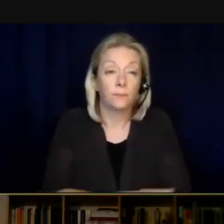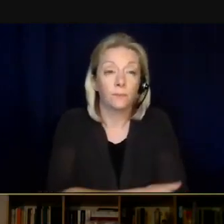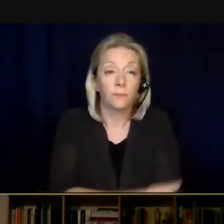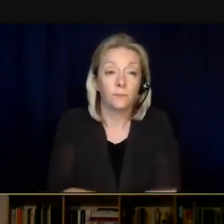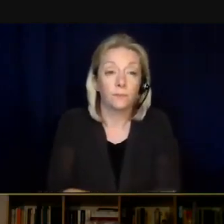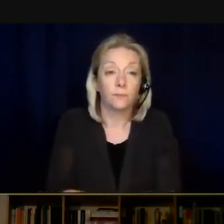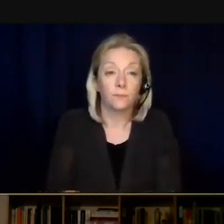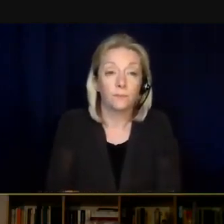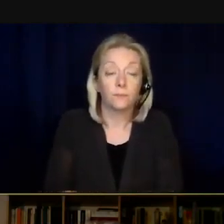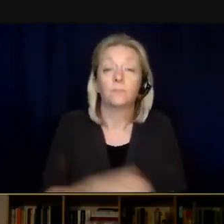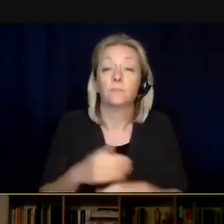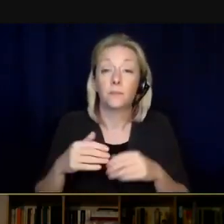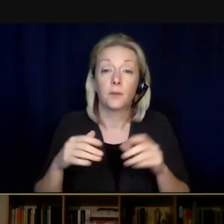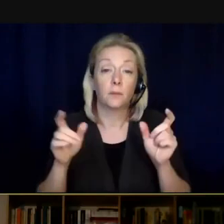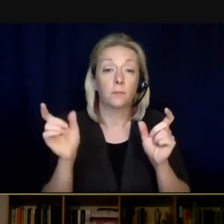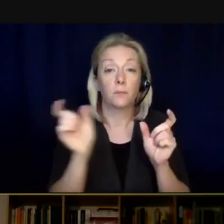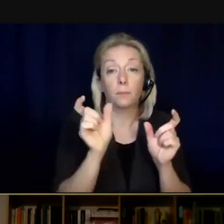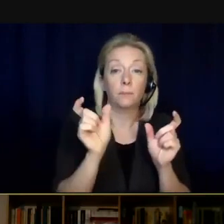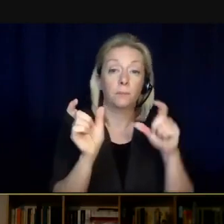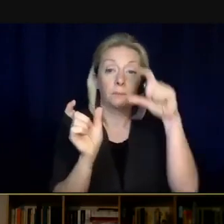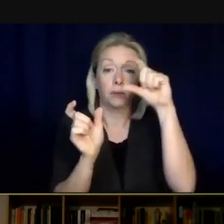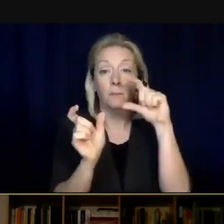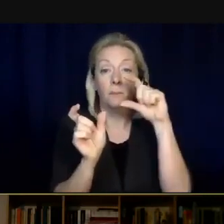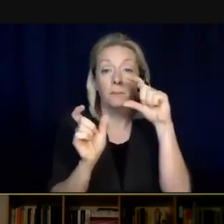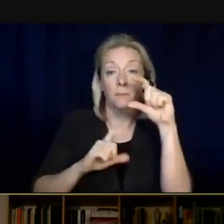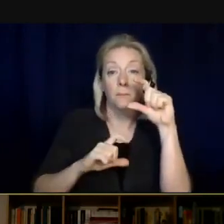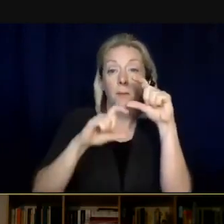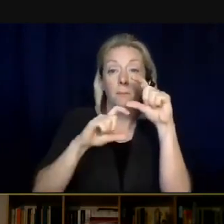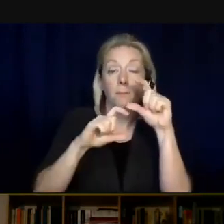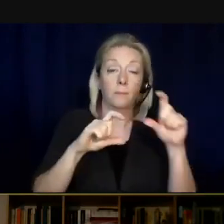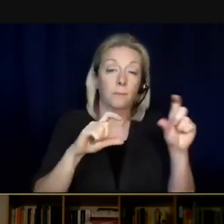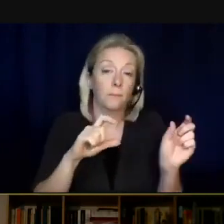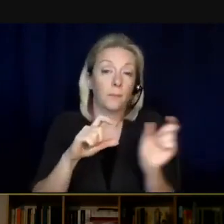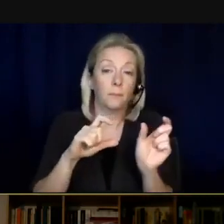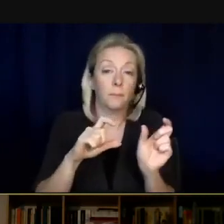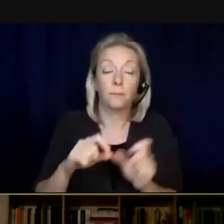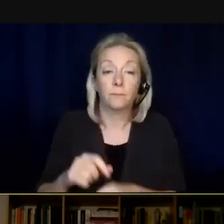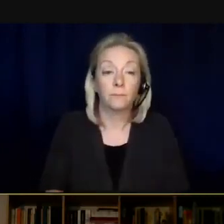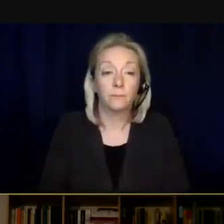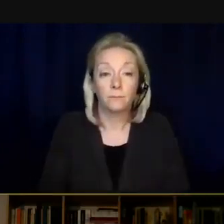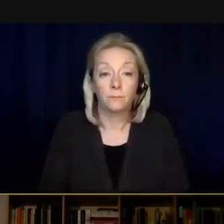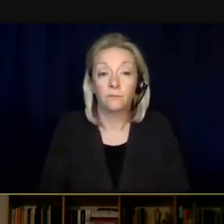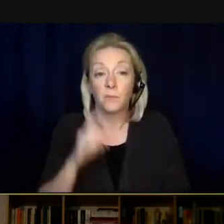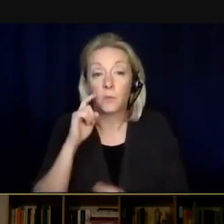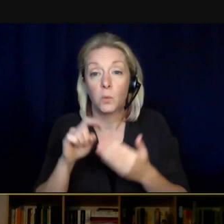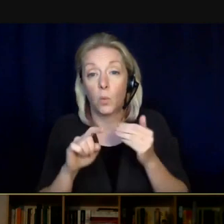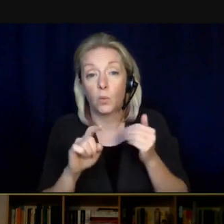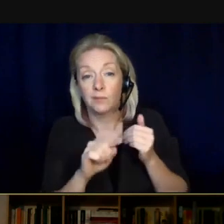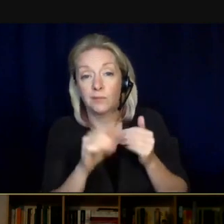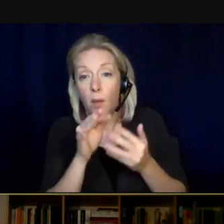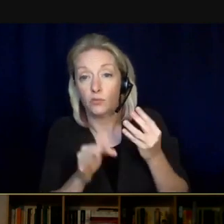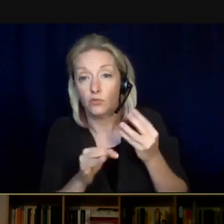And I can start building my crossword puzzle. Okay, now we have options here.